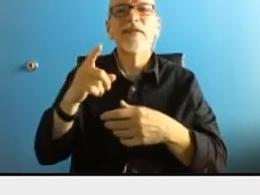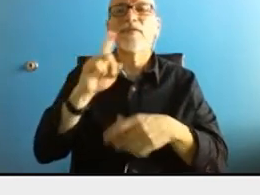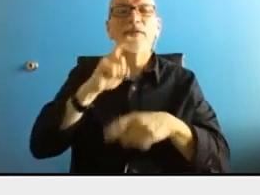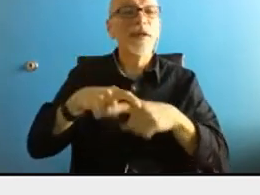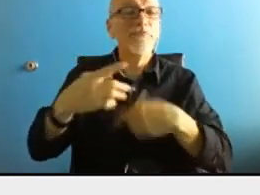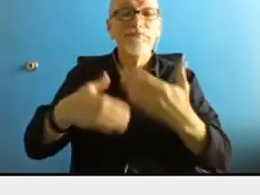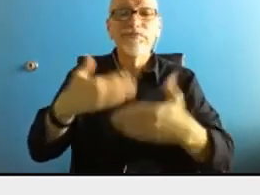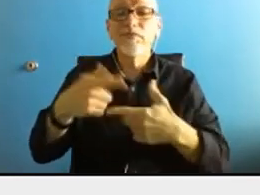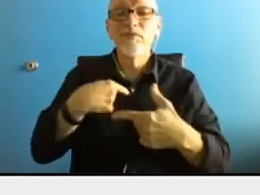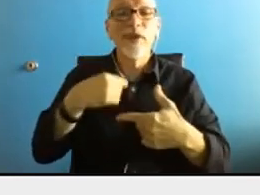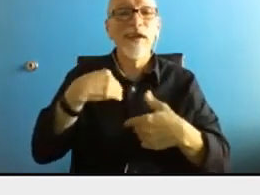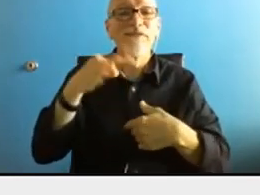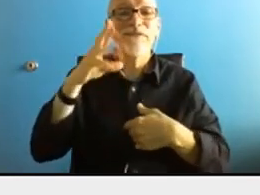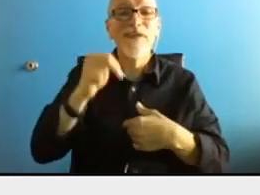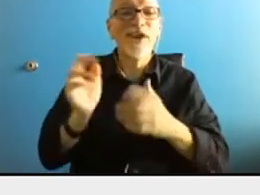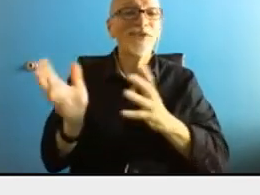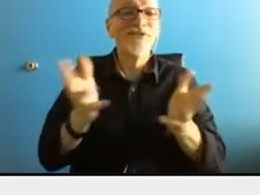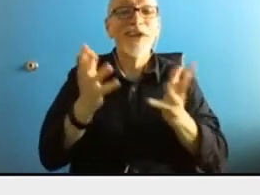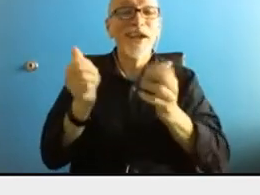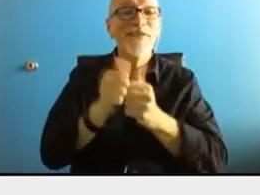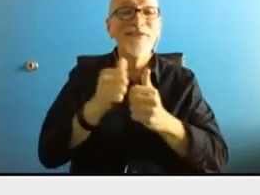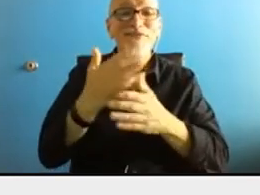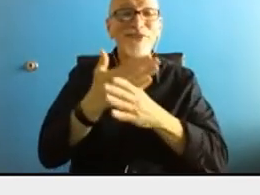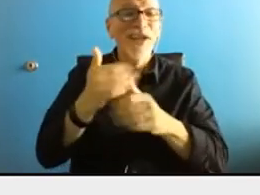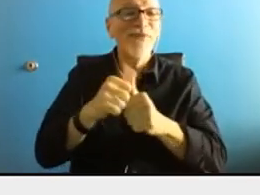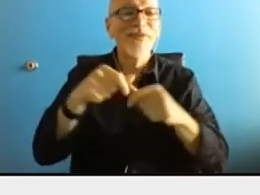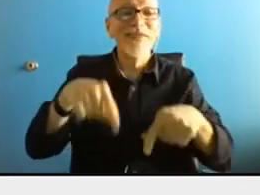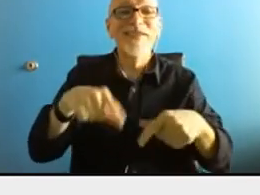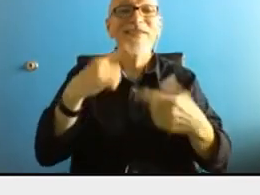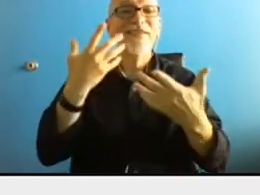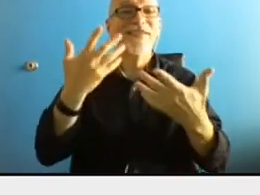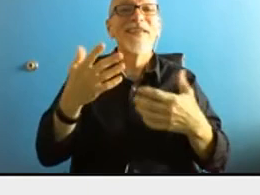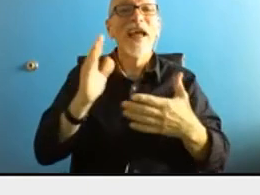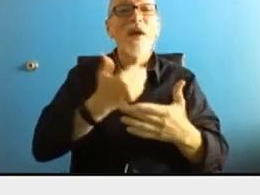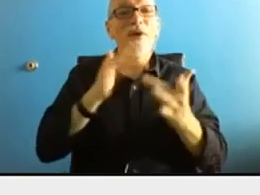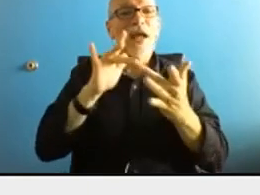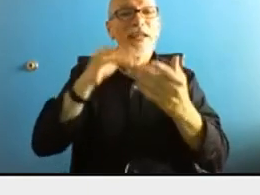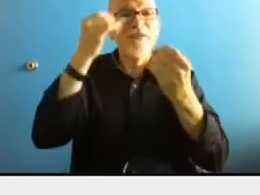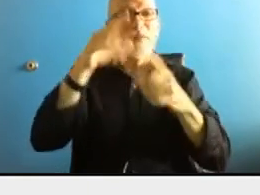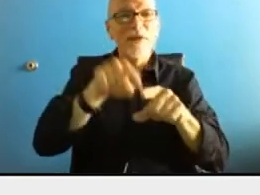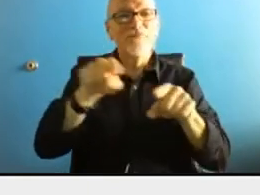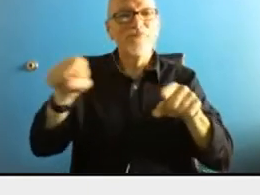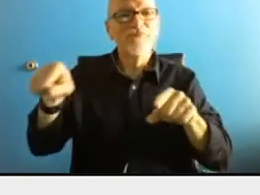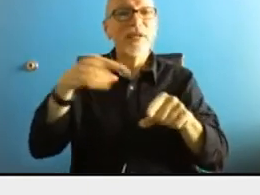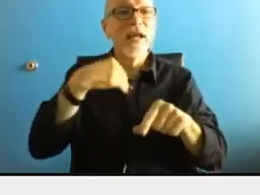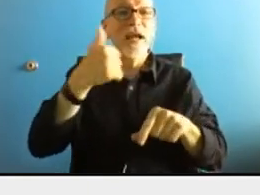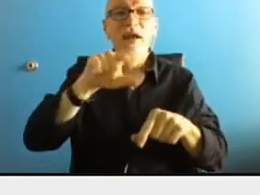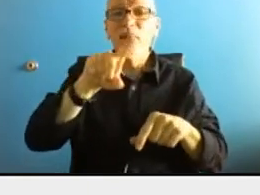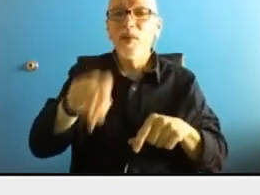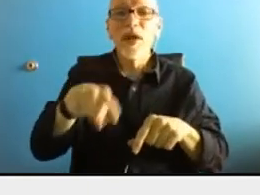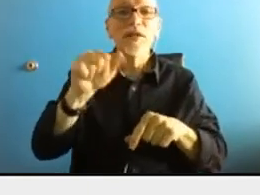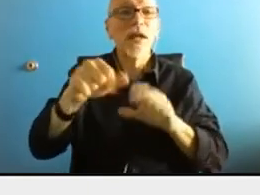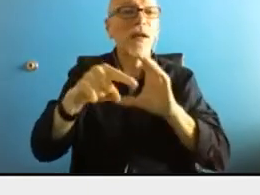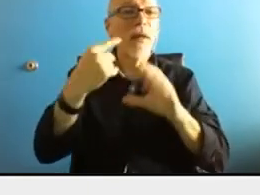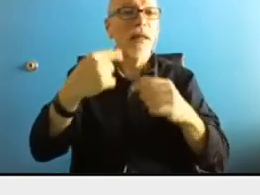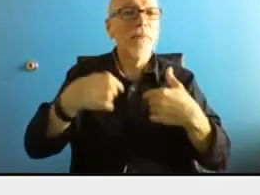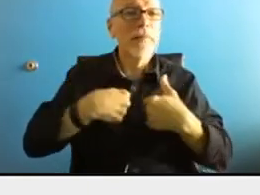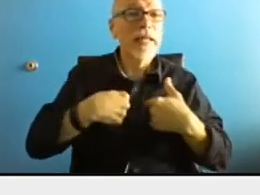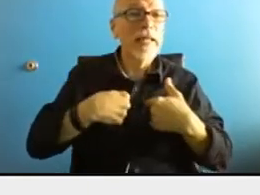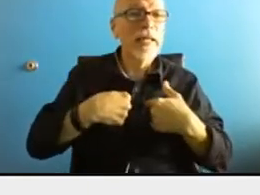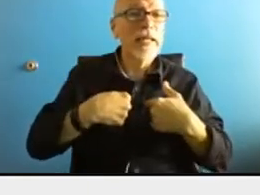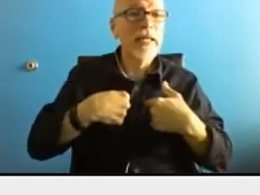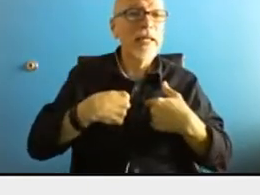chatting and sharing all of this. Here's their contact information. So if you have any questions, you can email myself